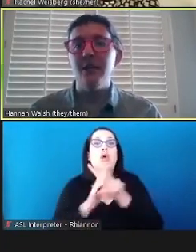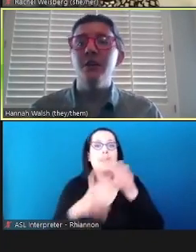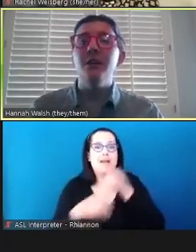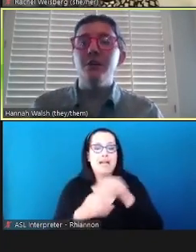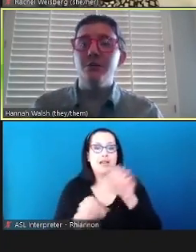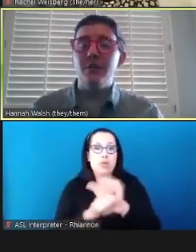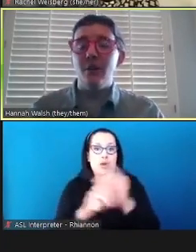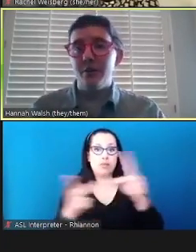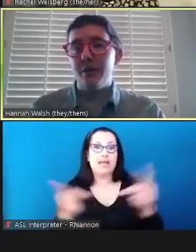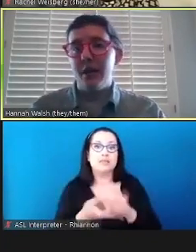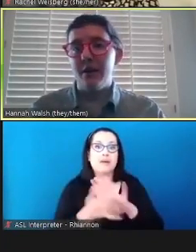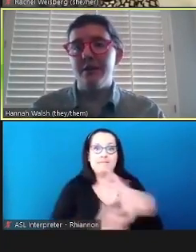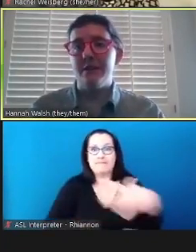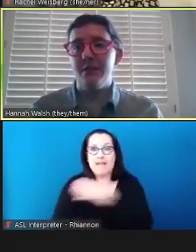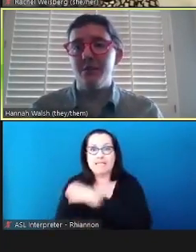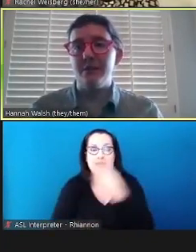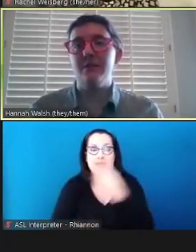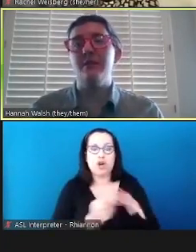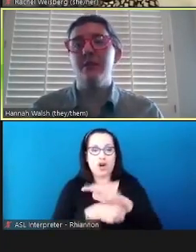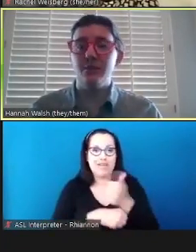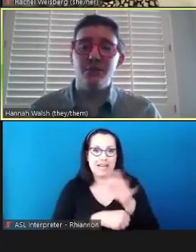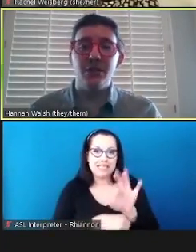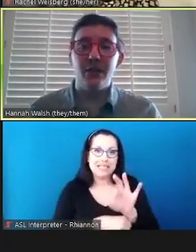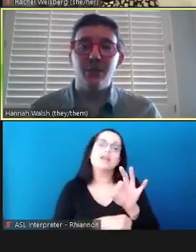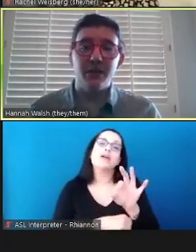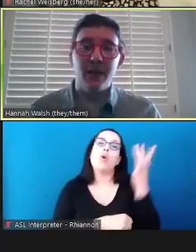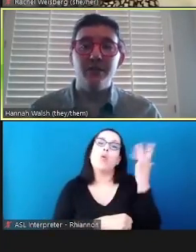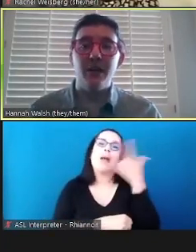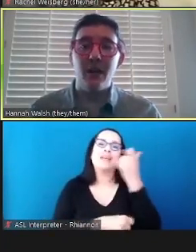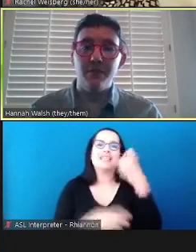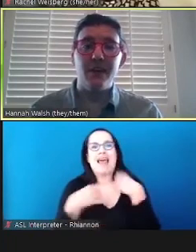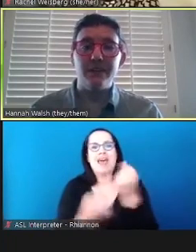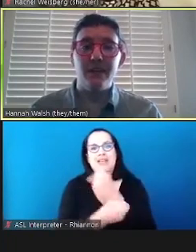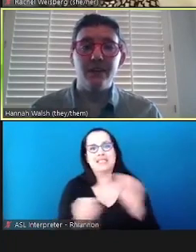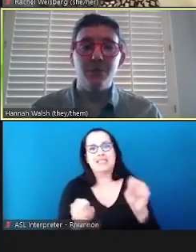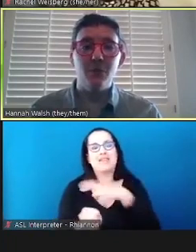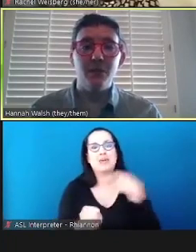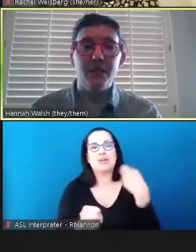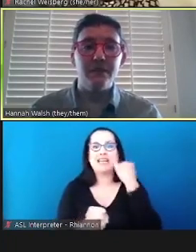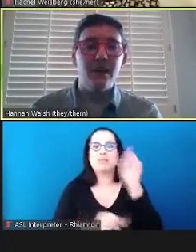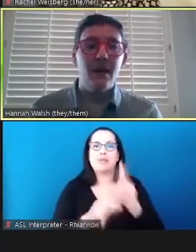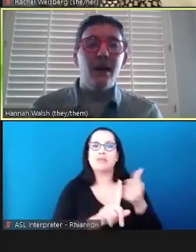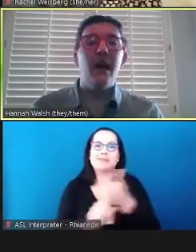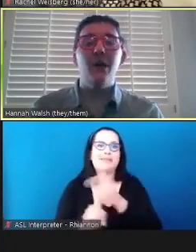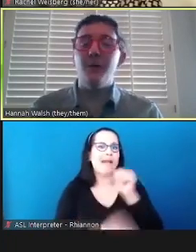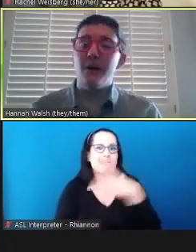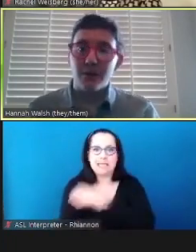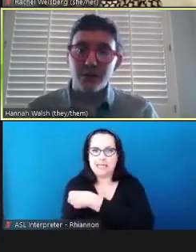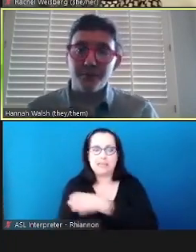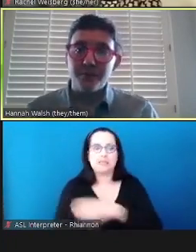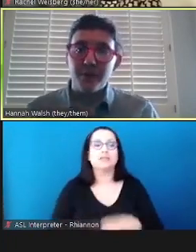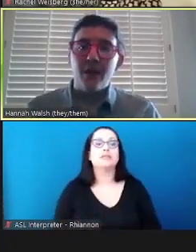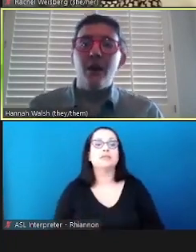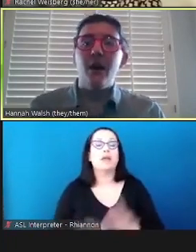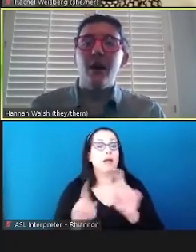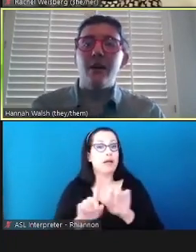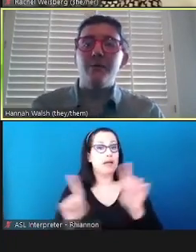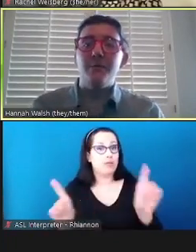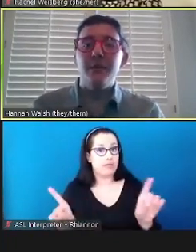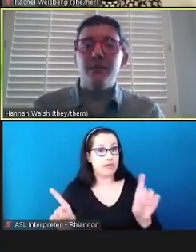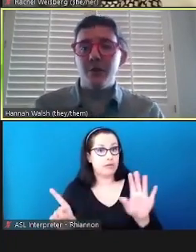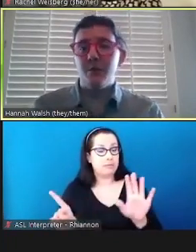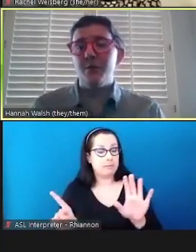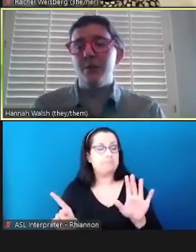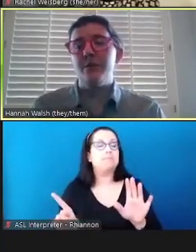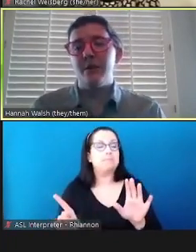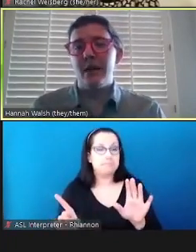COVID-19 due to the health and safety risks associated with having unvaccinated employees. However,